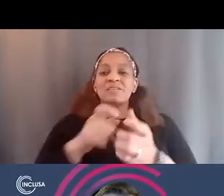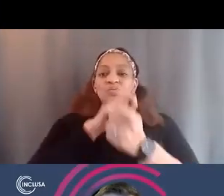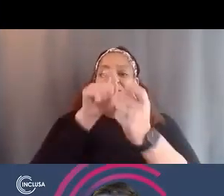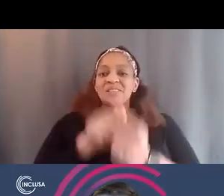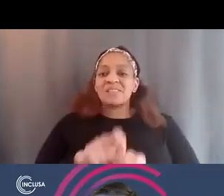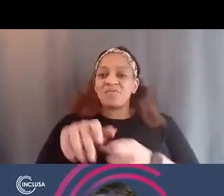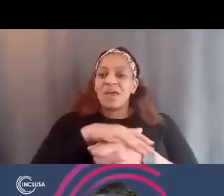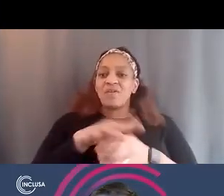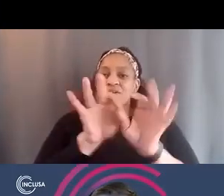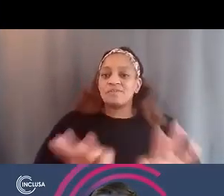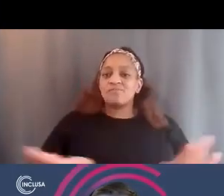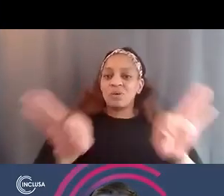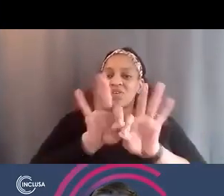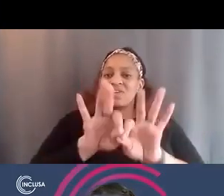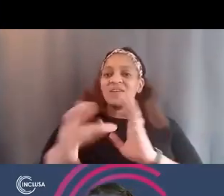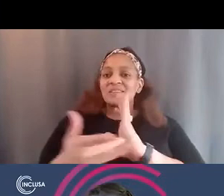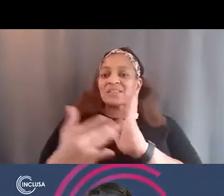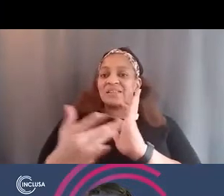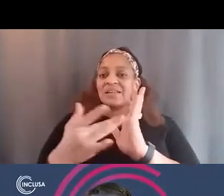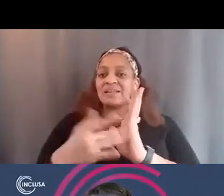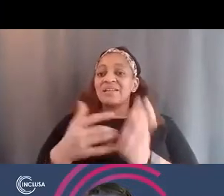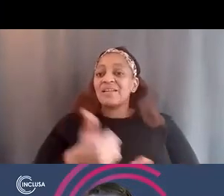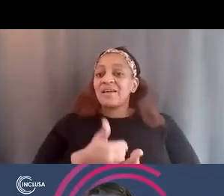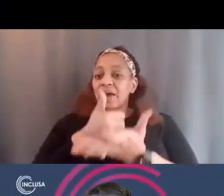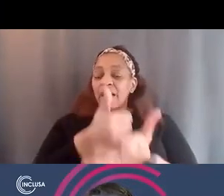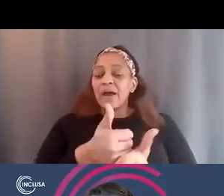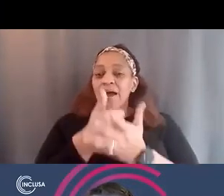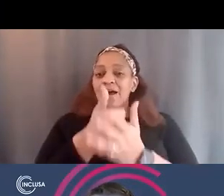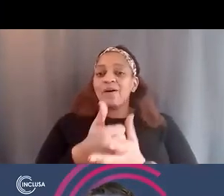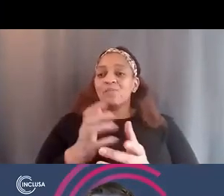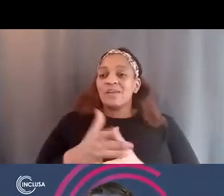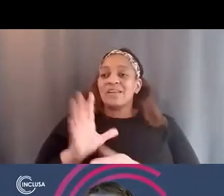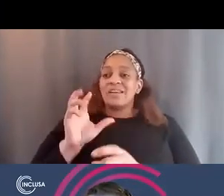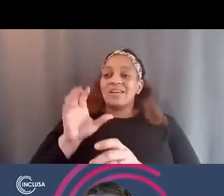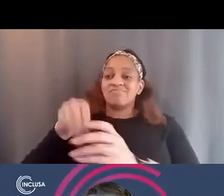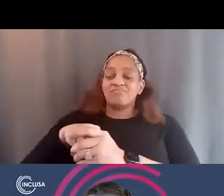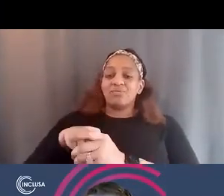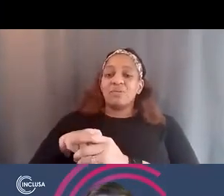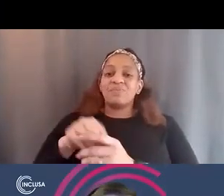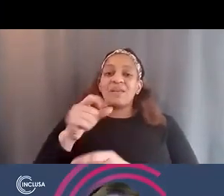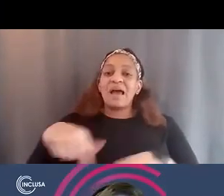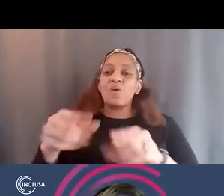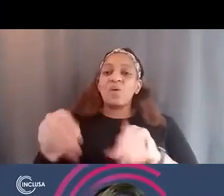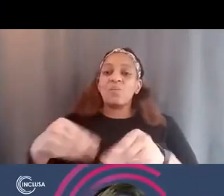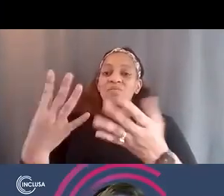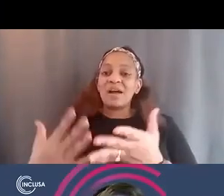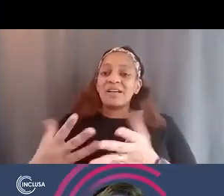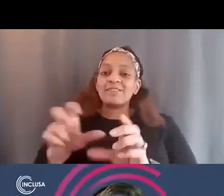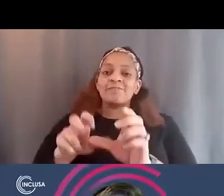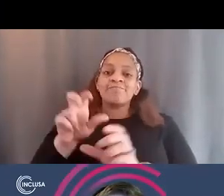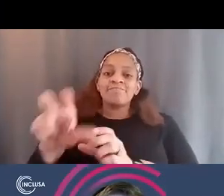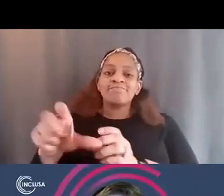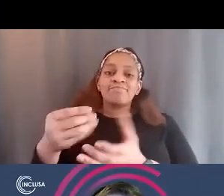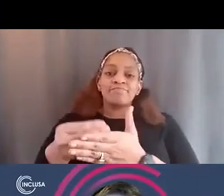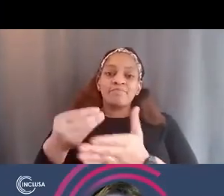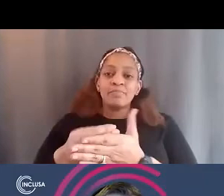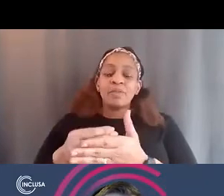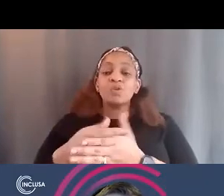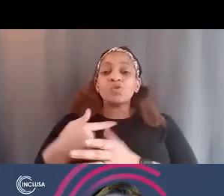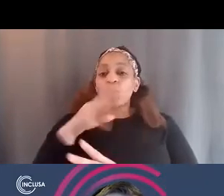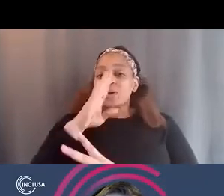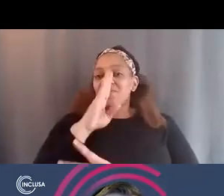around technical assistance and investing directly in our providers. So we did that in a handful of ways. First, we really